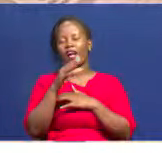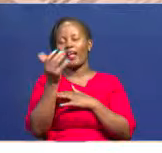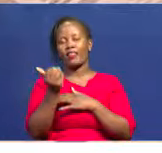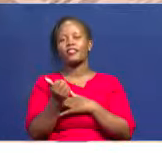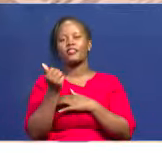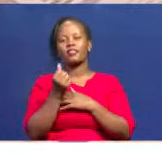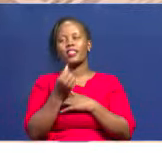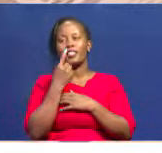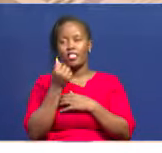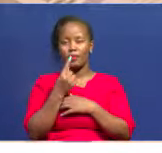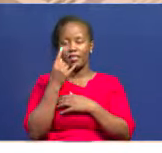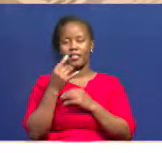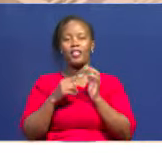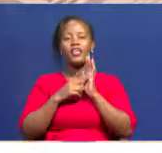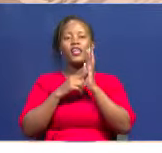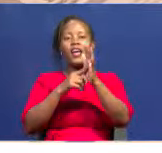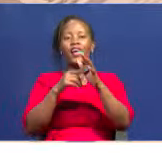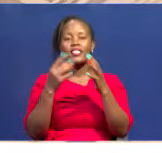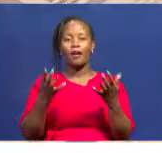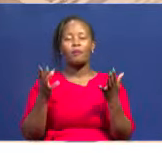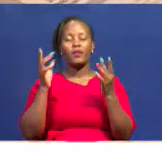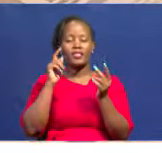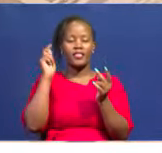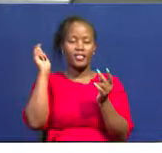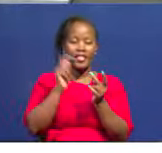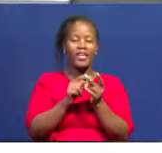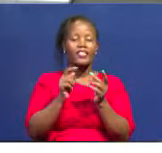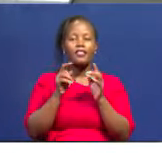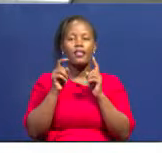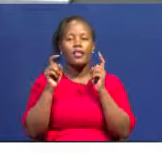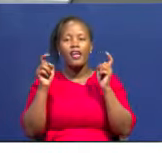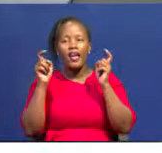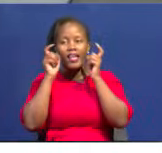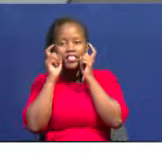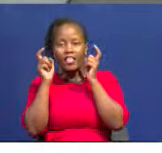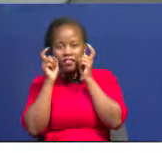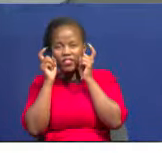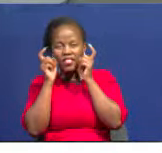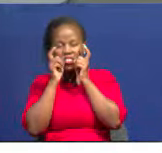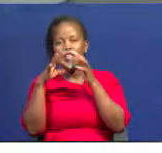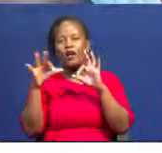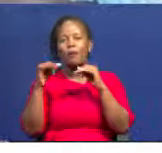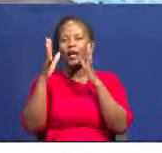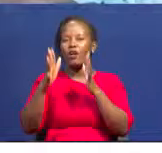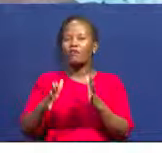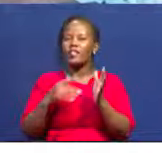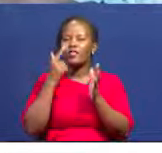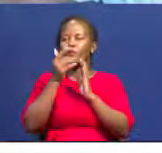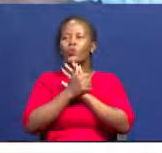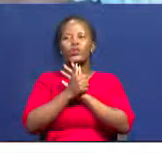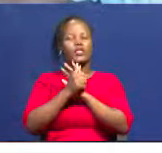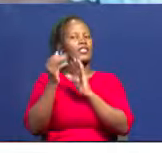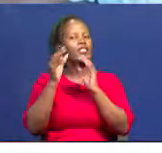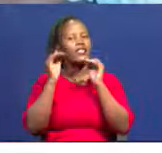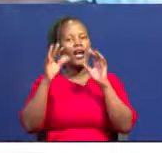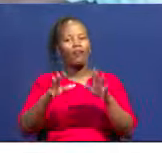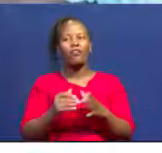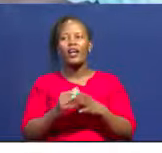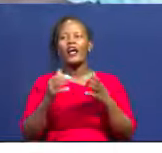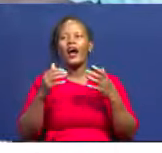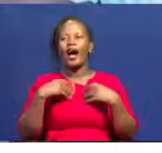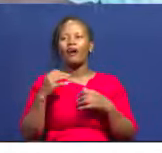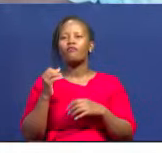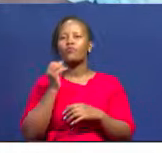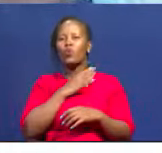kutabu zikiwemo upimaji wa virusi vya HIV nchini na maofisa ambao hawana ujuzi. There have been complaints